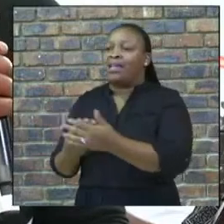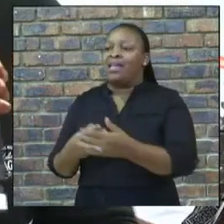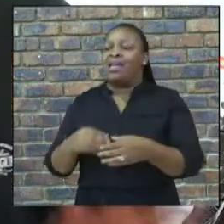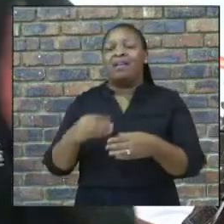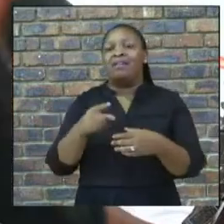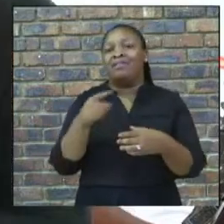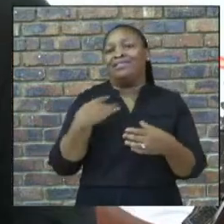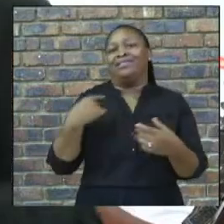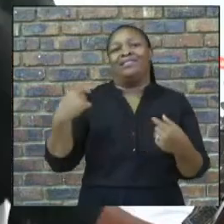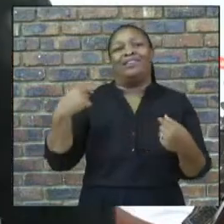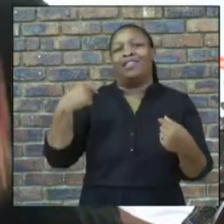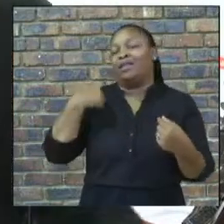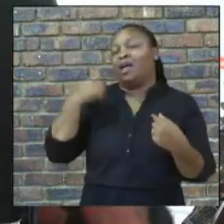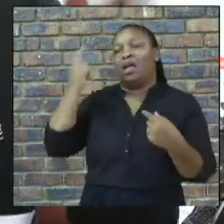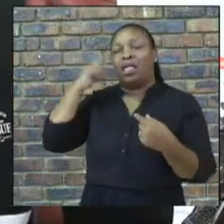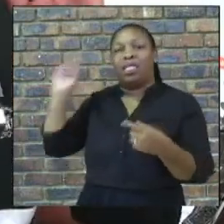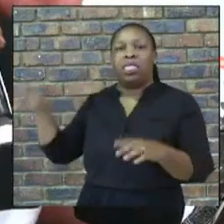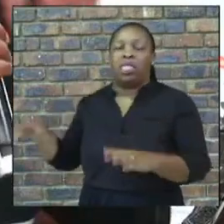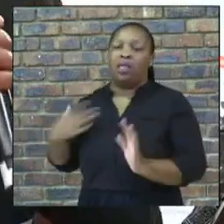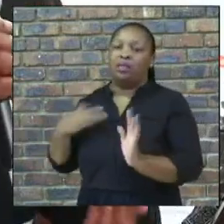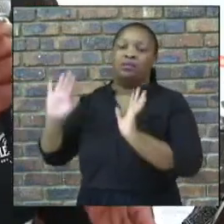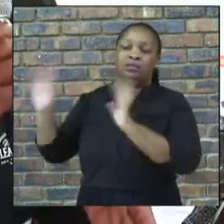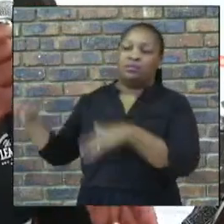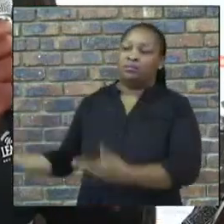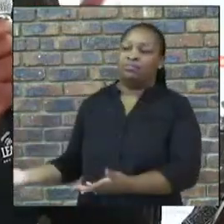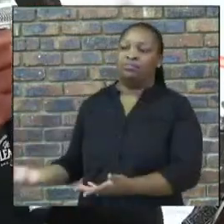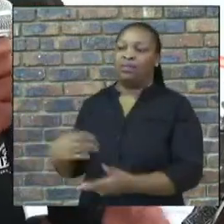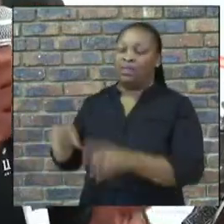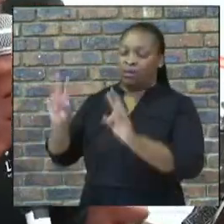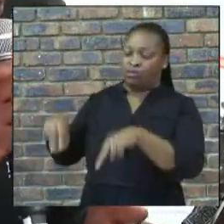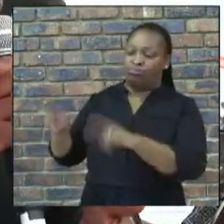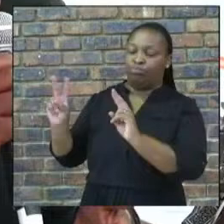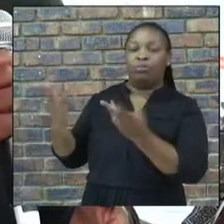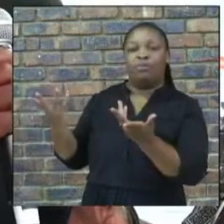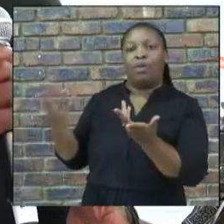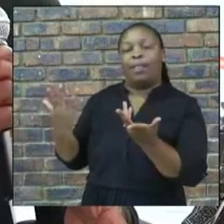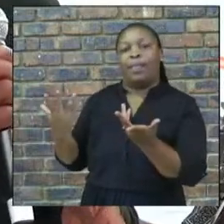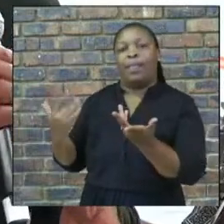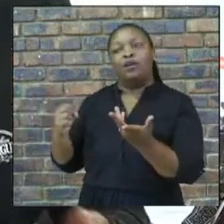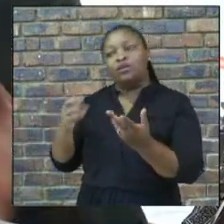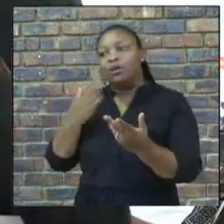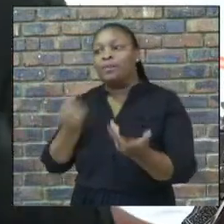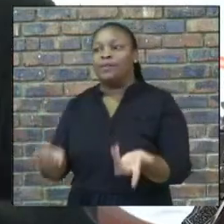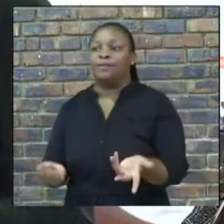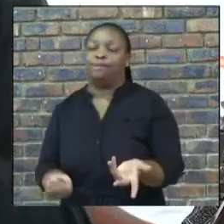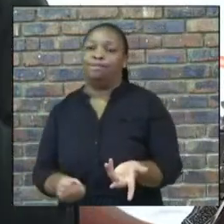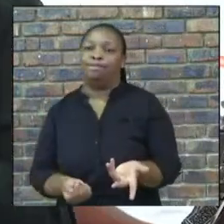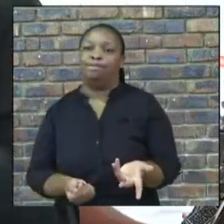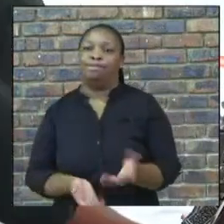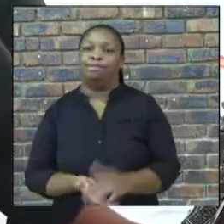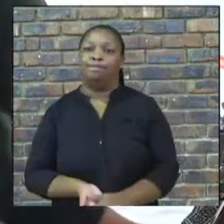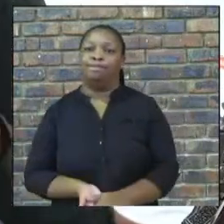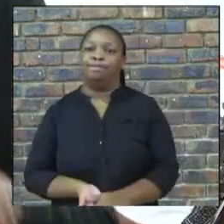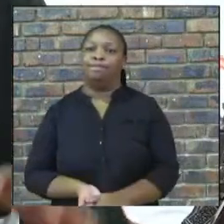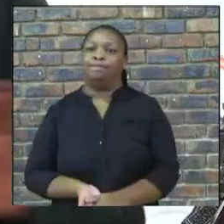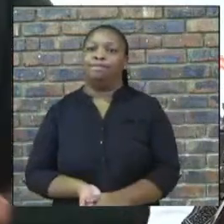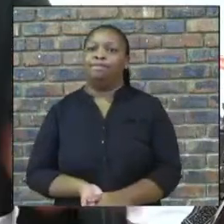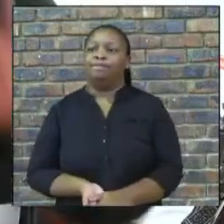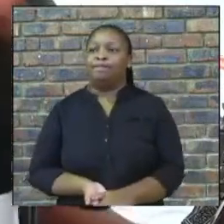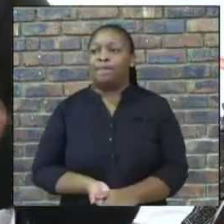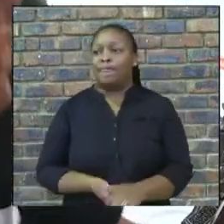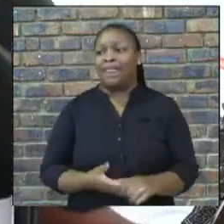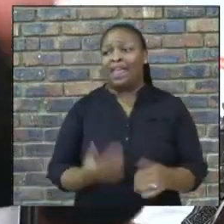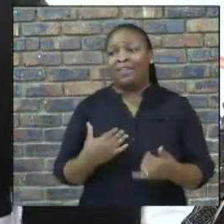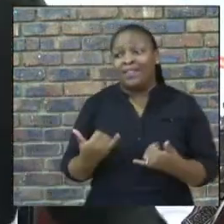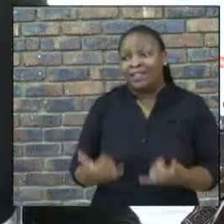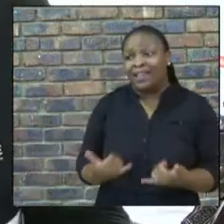And I tried lot of doors. Even now, ngibuya ku agriculture, even it's not